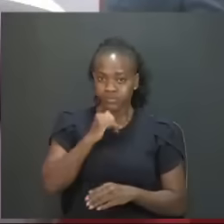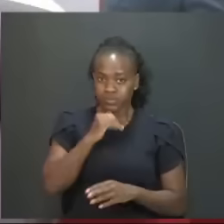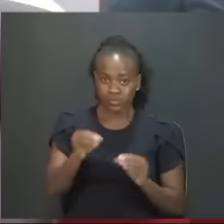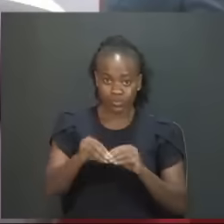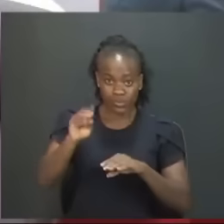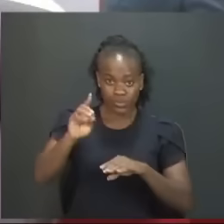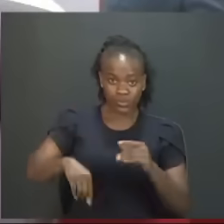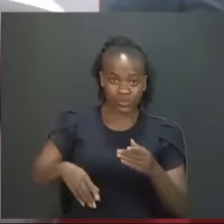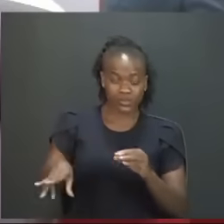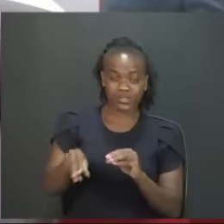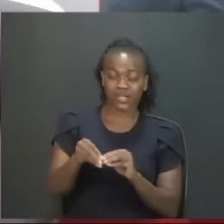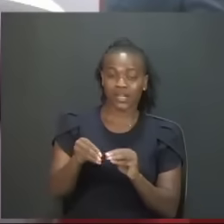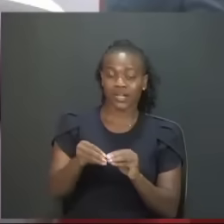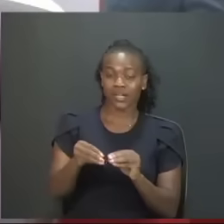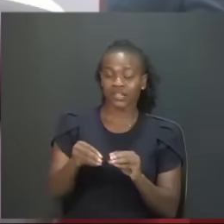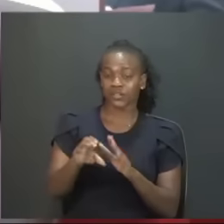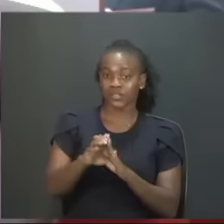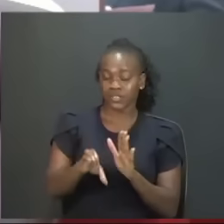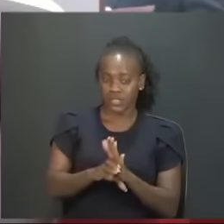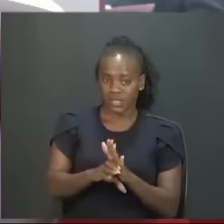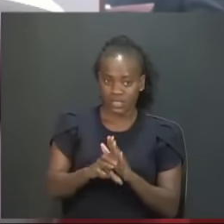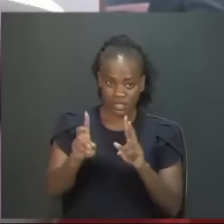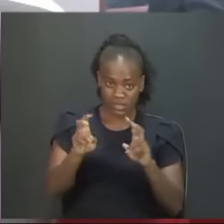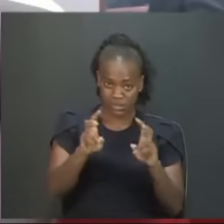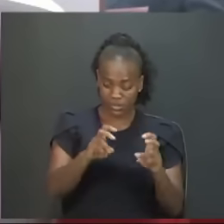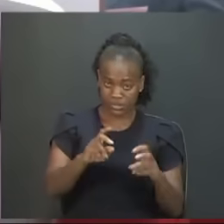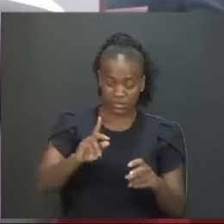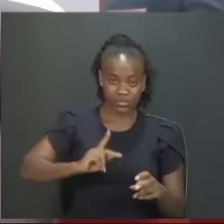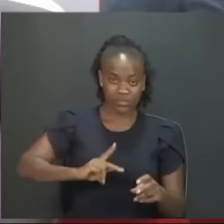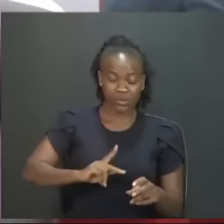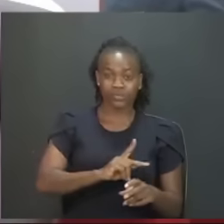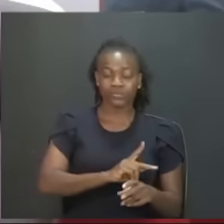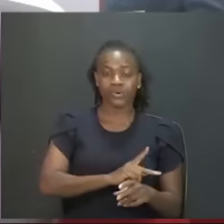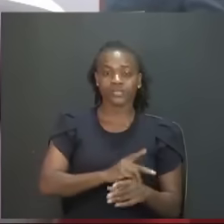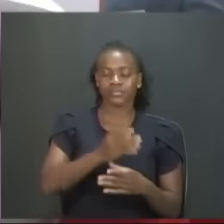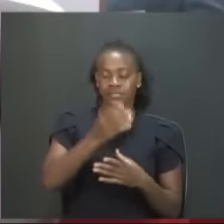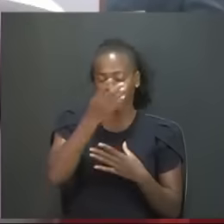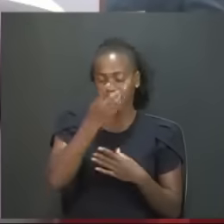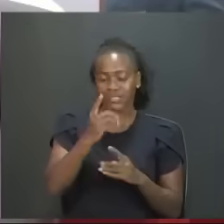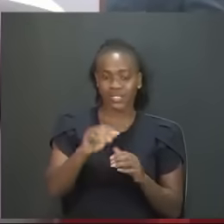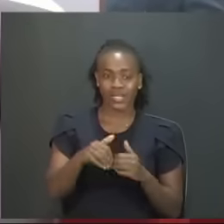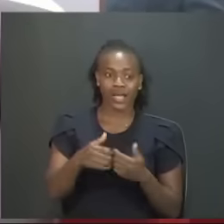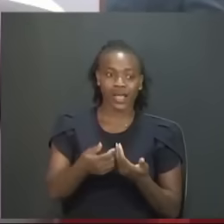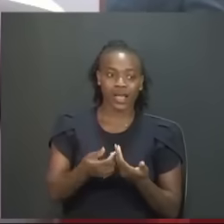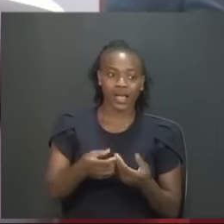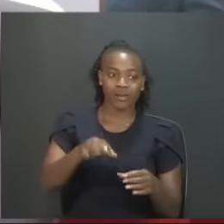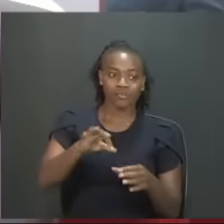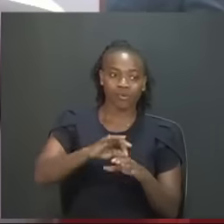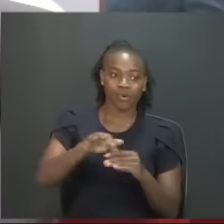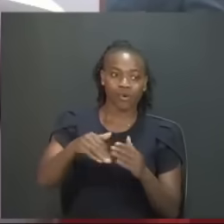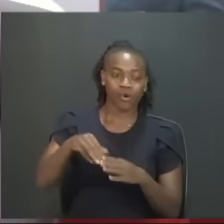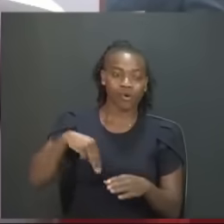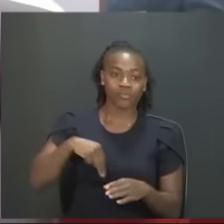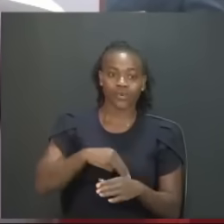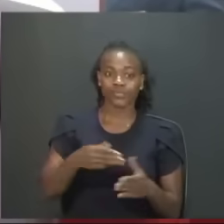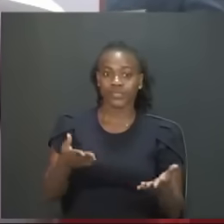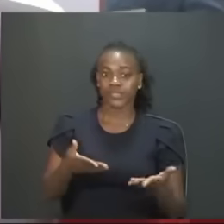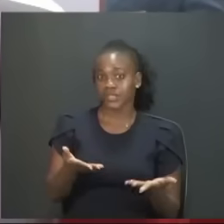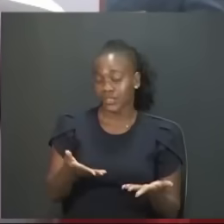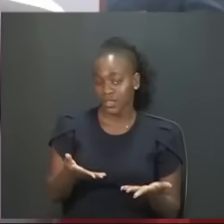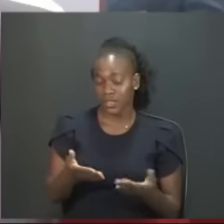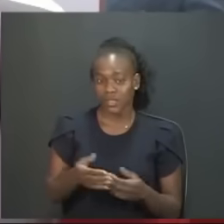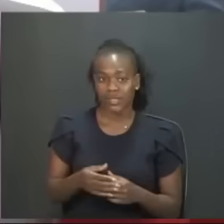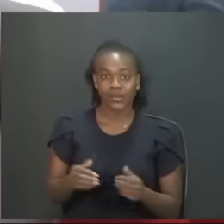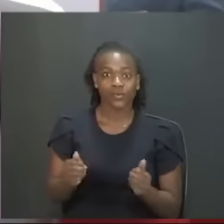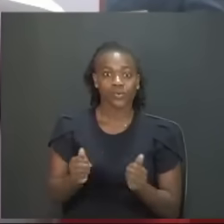Constitution, matters in Parliament shall be determined by the votes of all members of Parliament present and voting, with